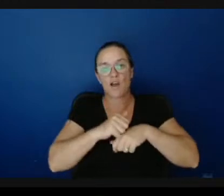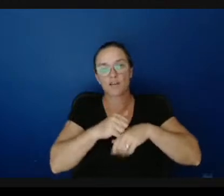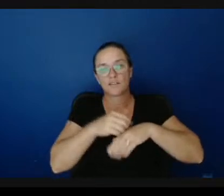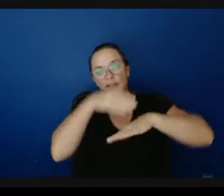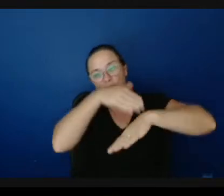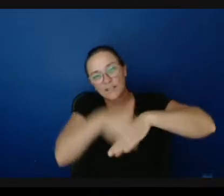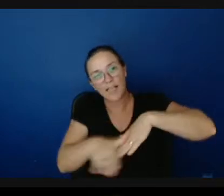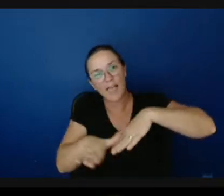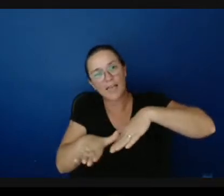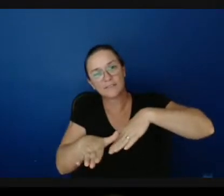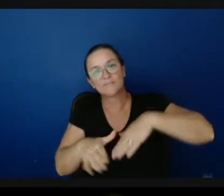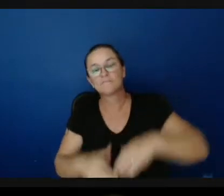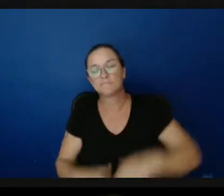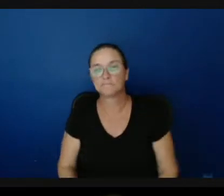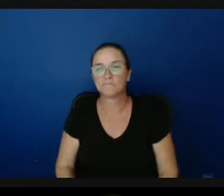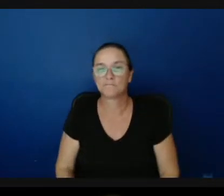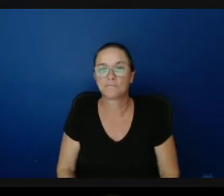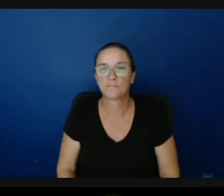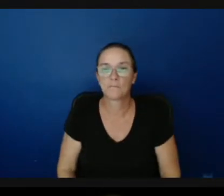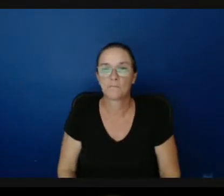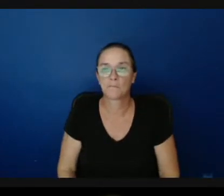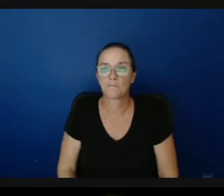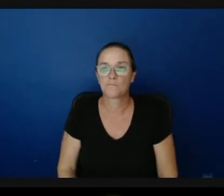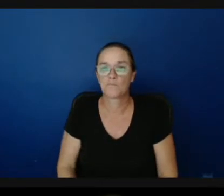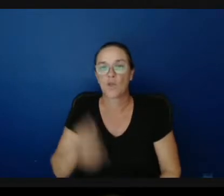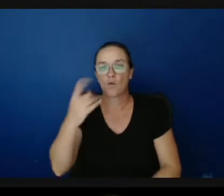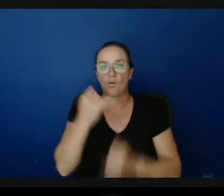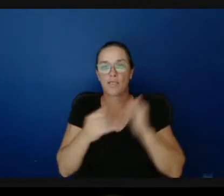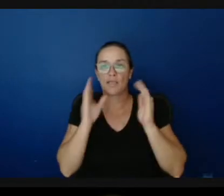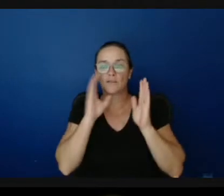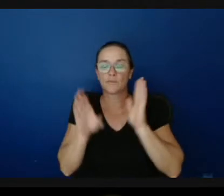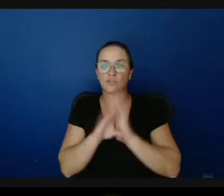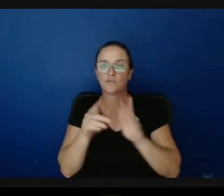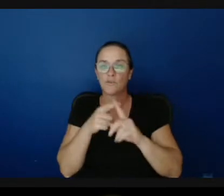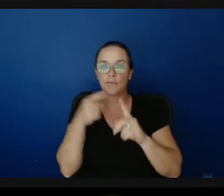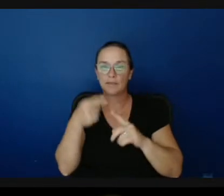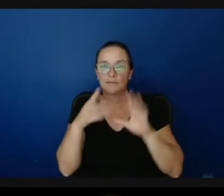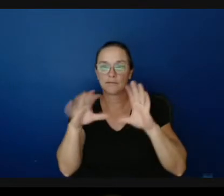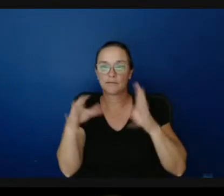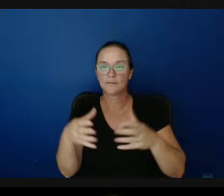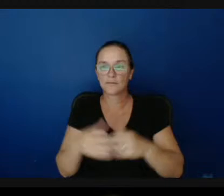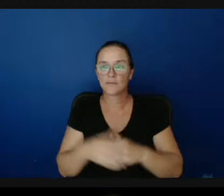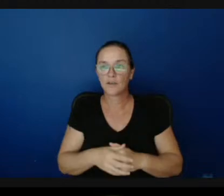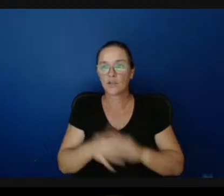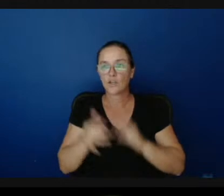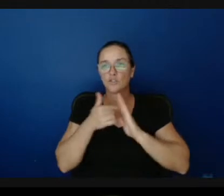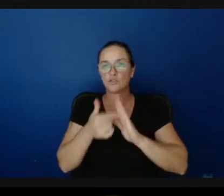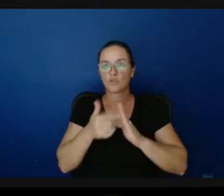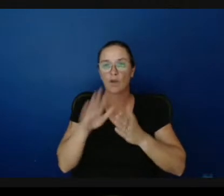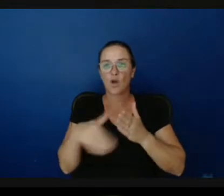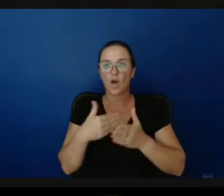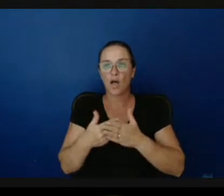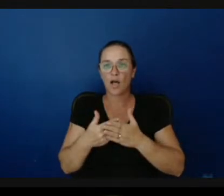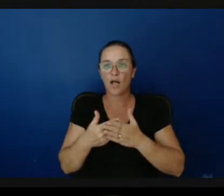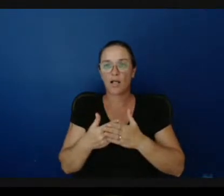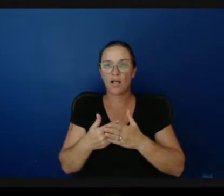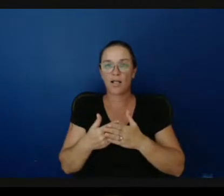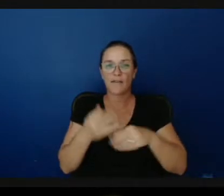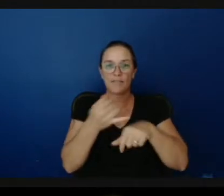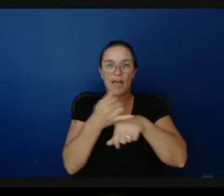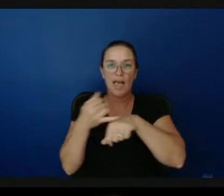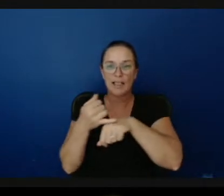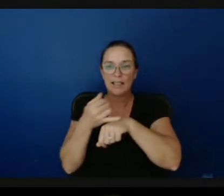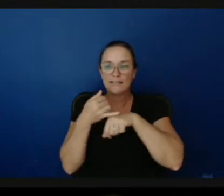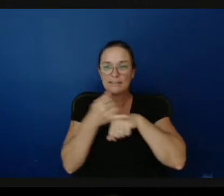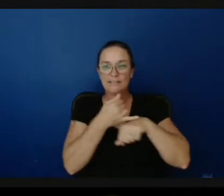tephra. And I think one last image from that set here, just showing all the little small islands of solidified